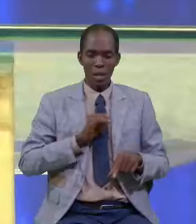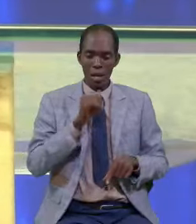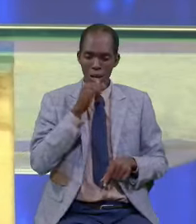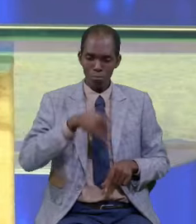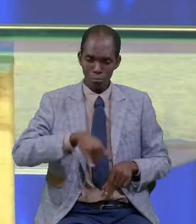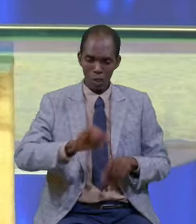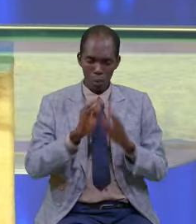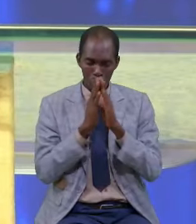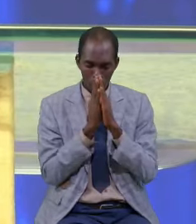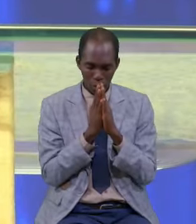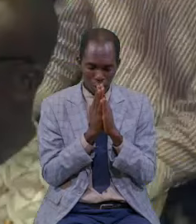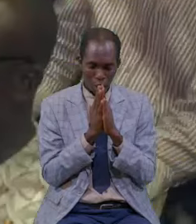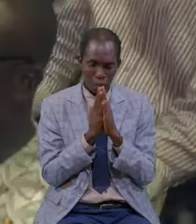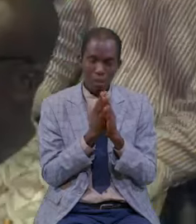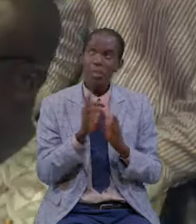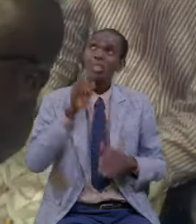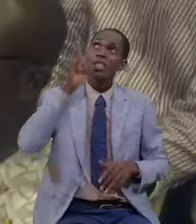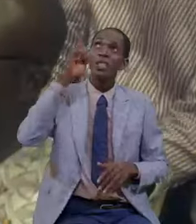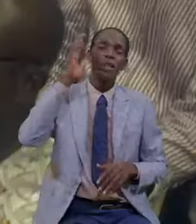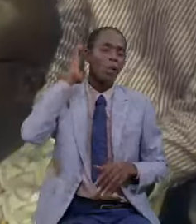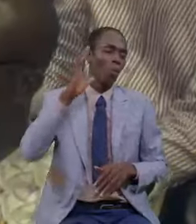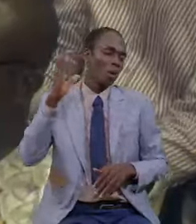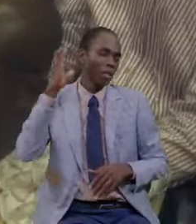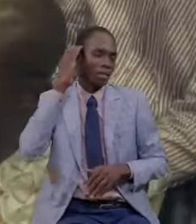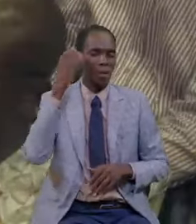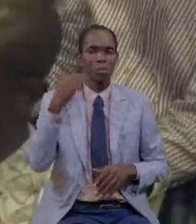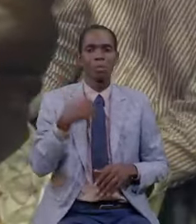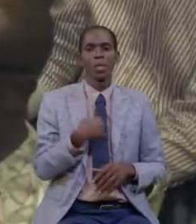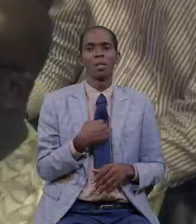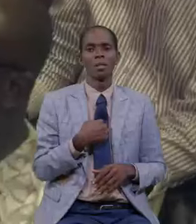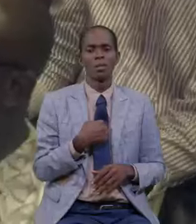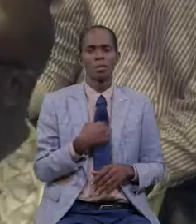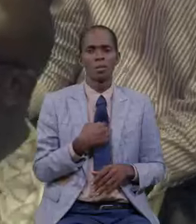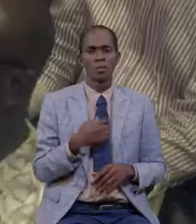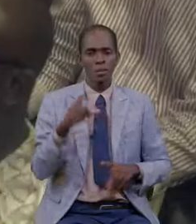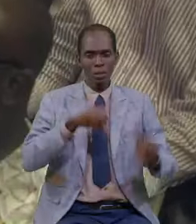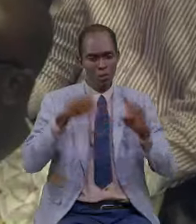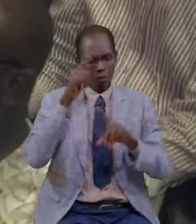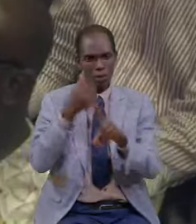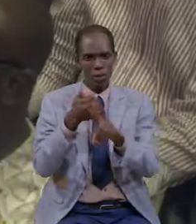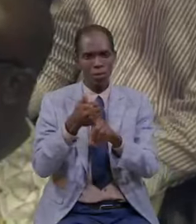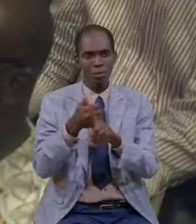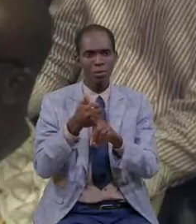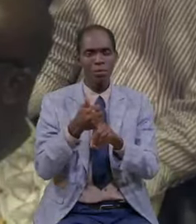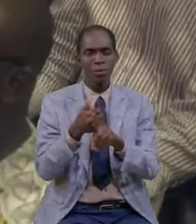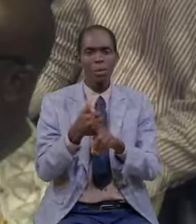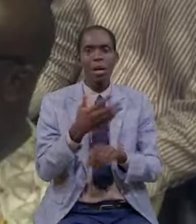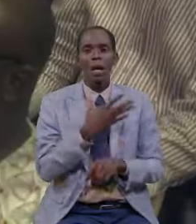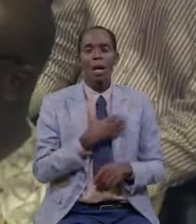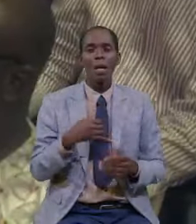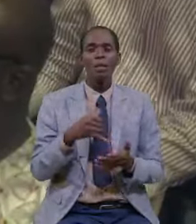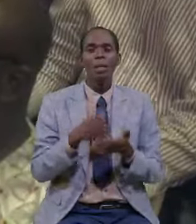while speak he will hear he will hear say it now yourself verse 24 1 2 3